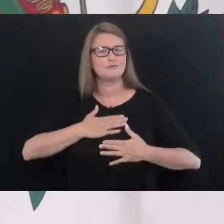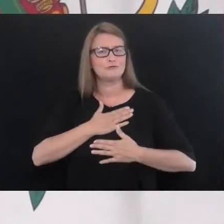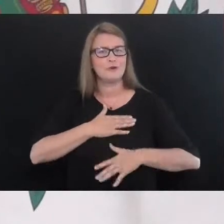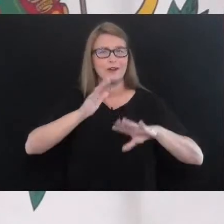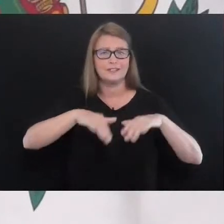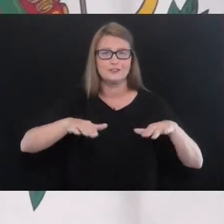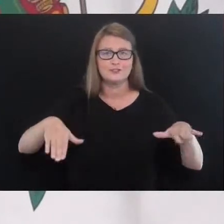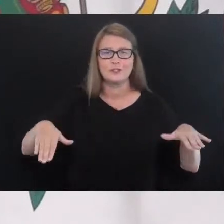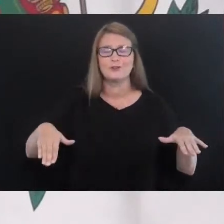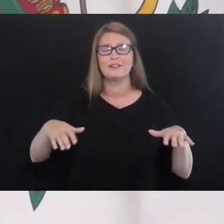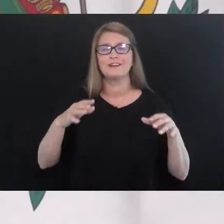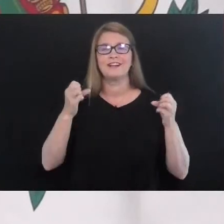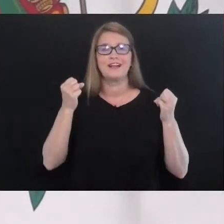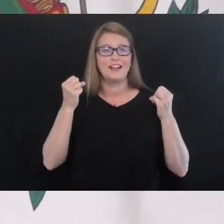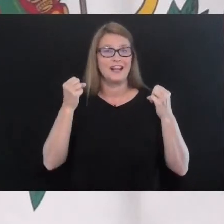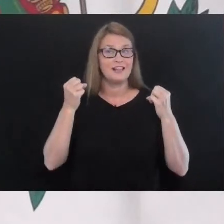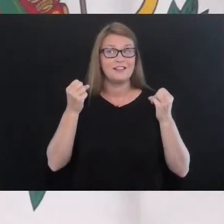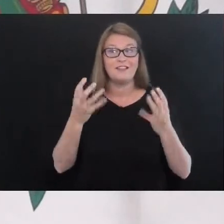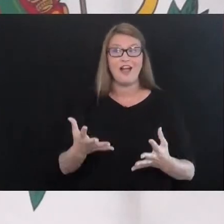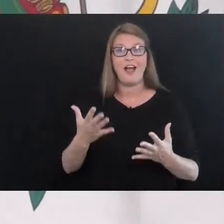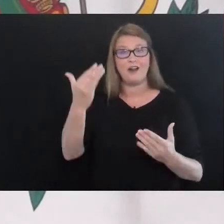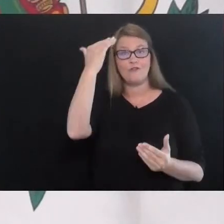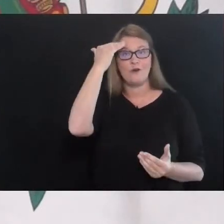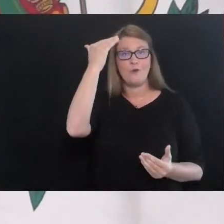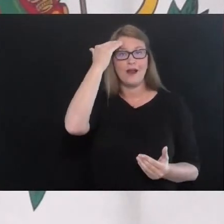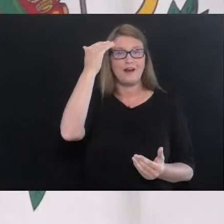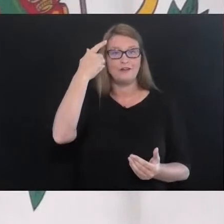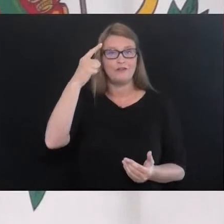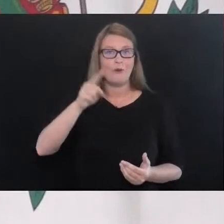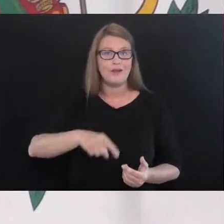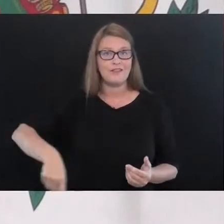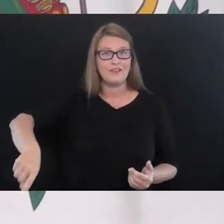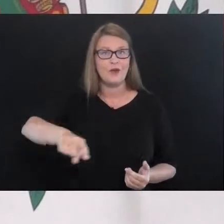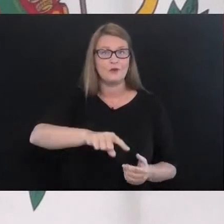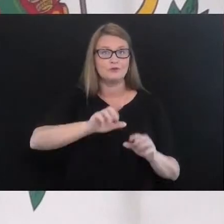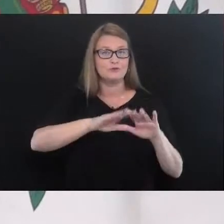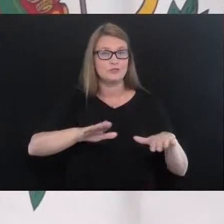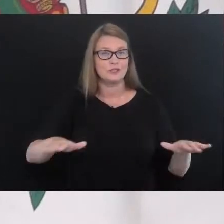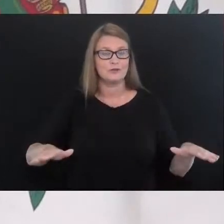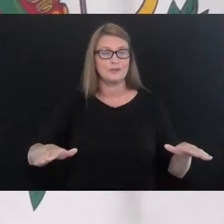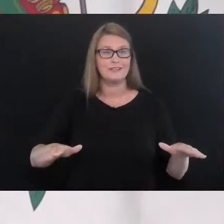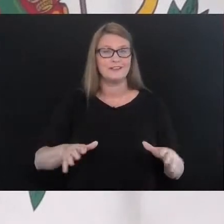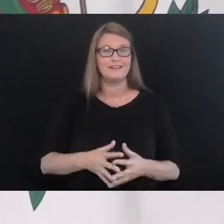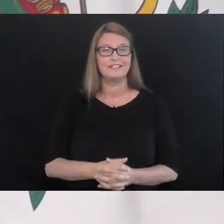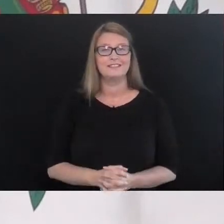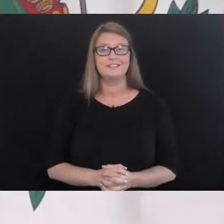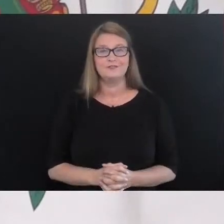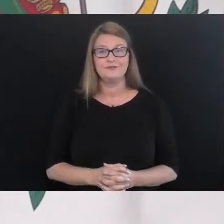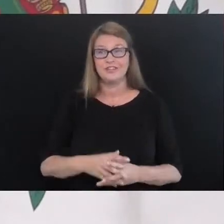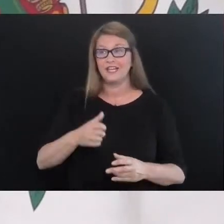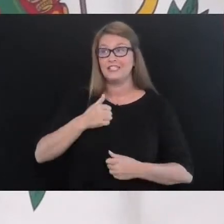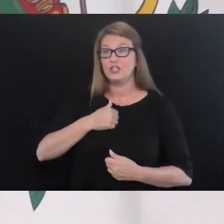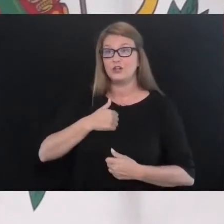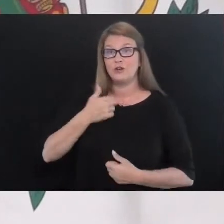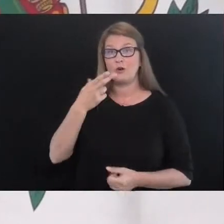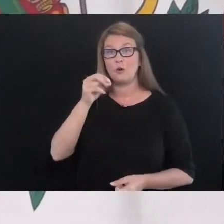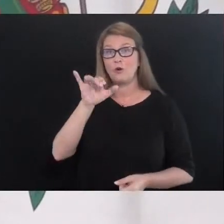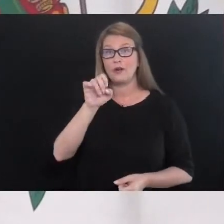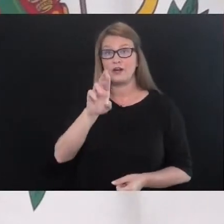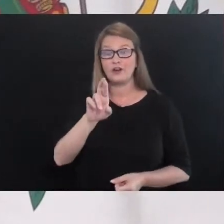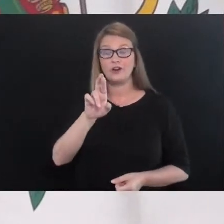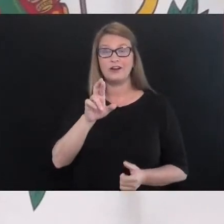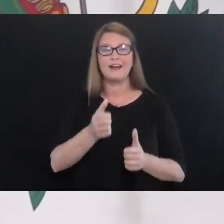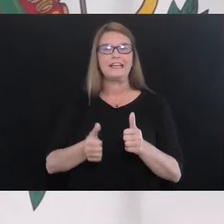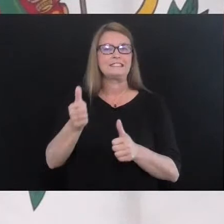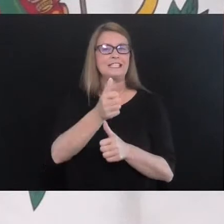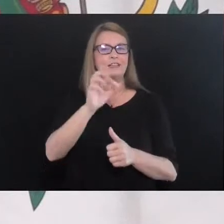a lot of awareness that we continue to bring. And the General and Secretary Crouch are going to be able to talk